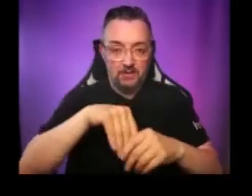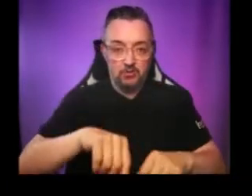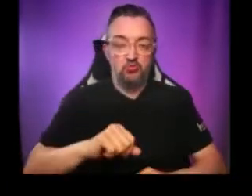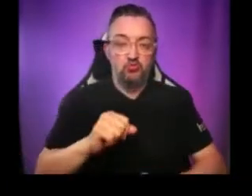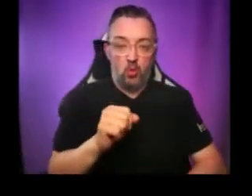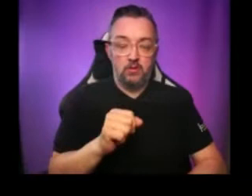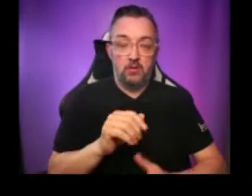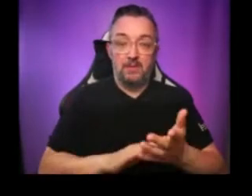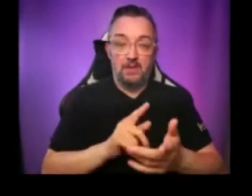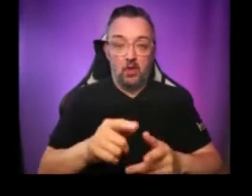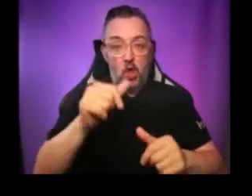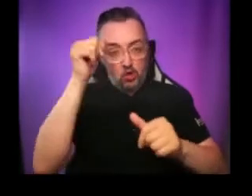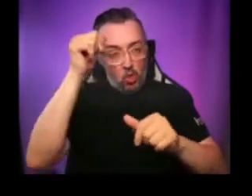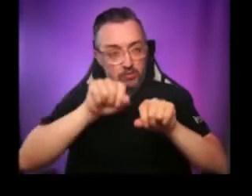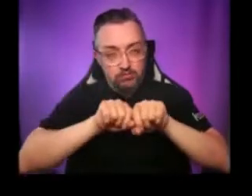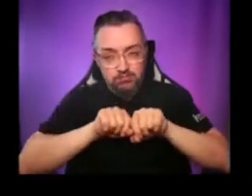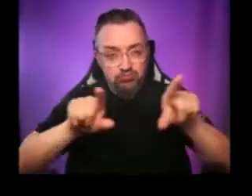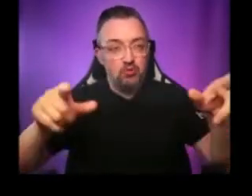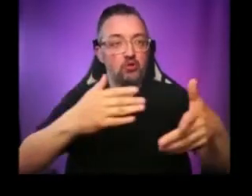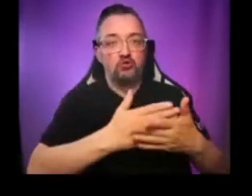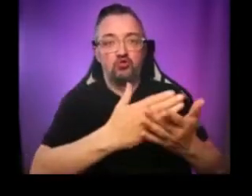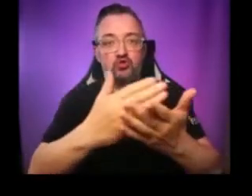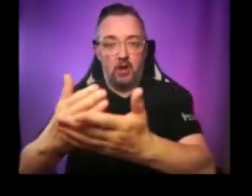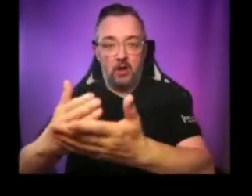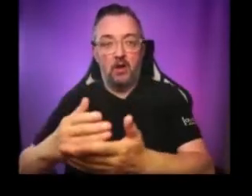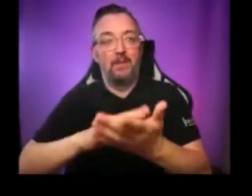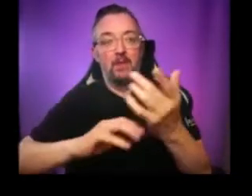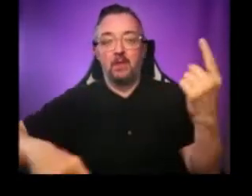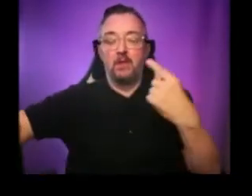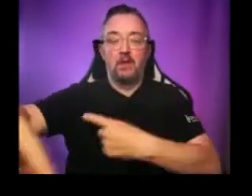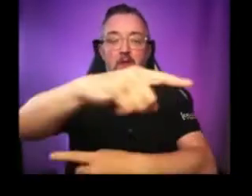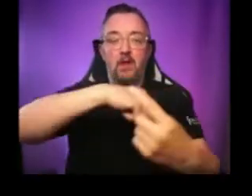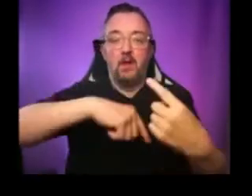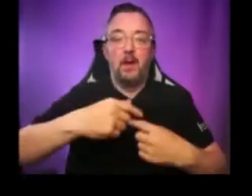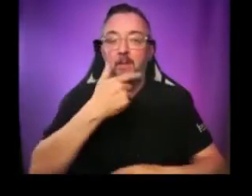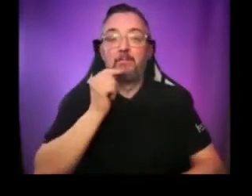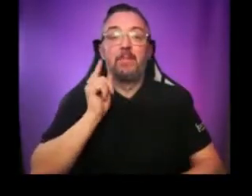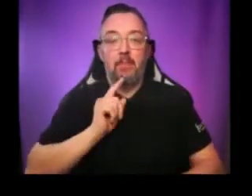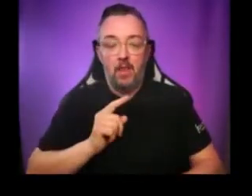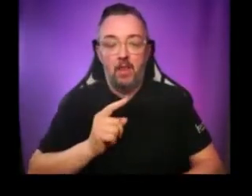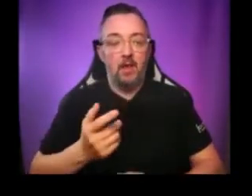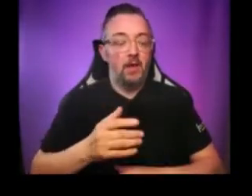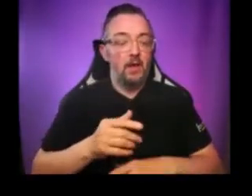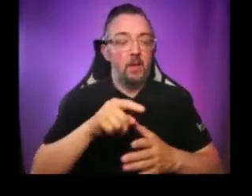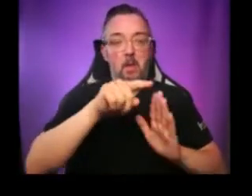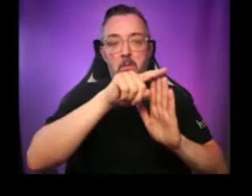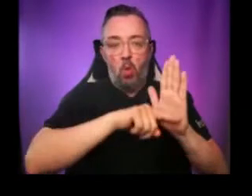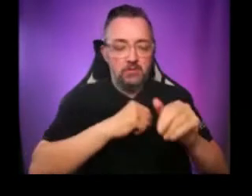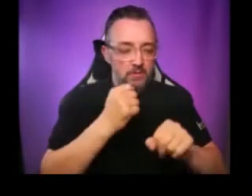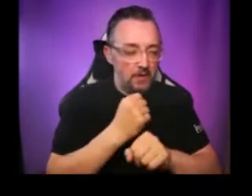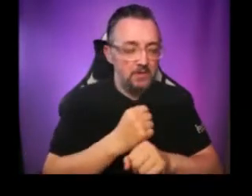this knowledge is spread widely and understood by the public, policymakers, practitioners and clinicians alike.